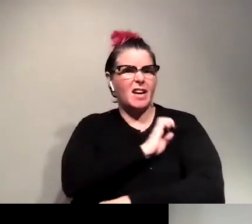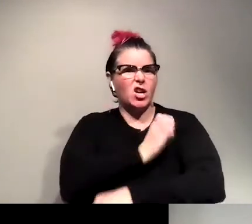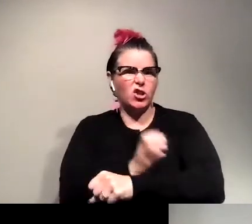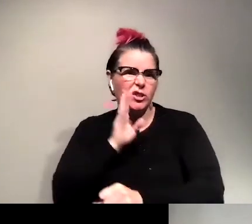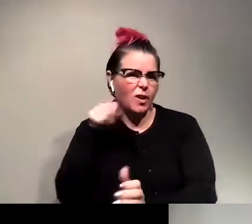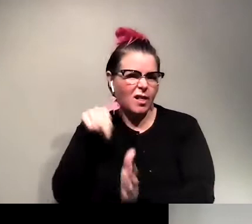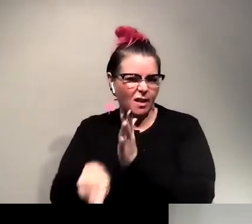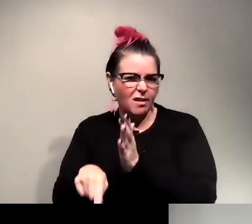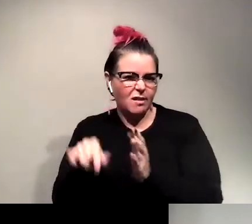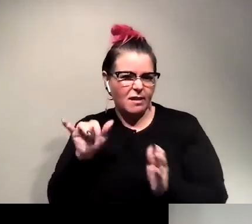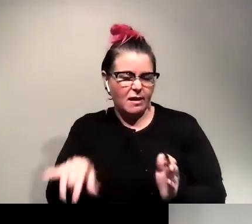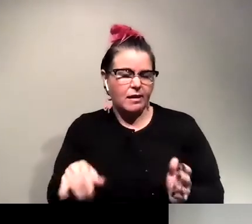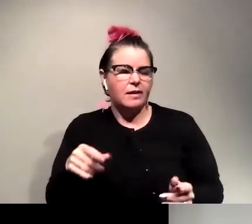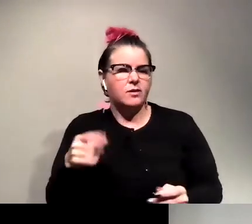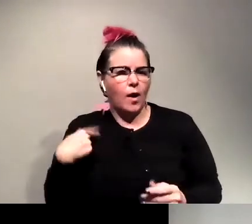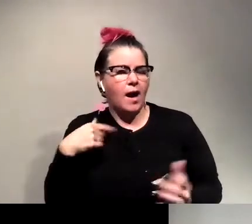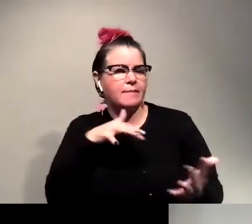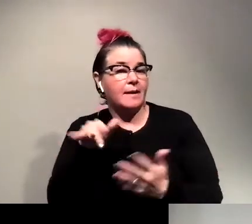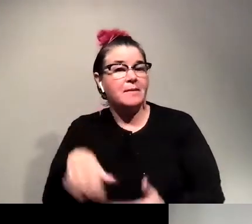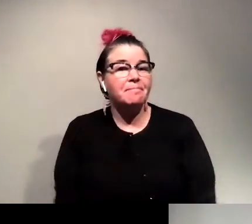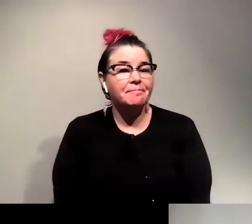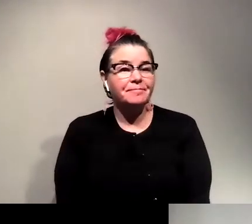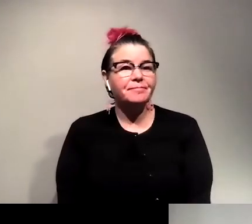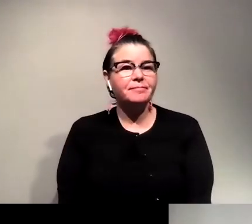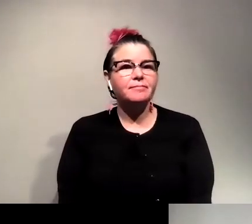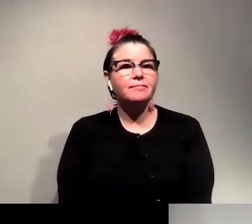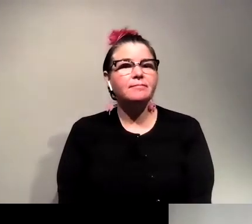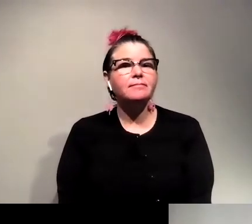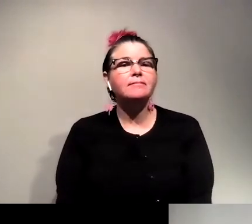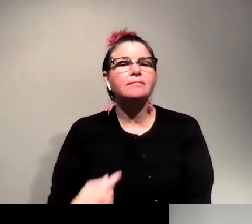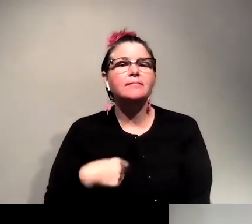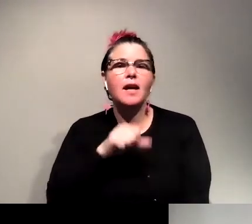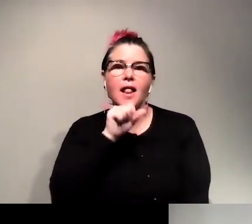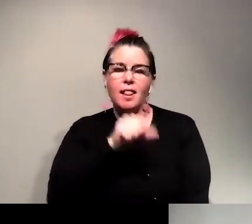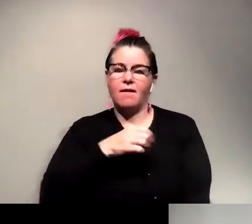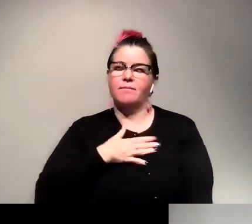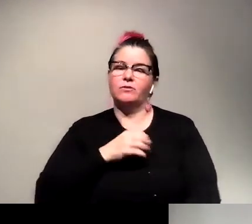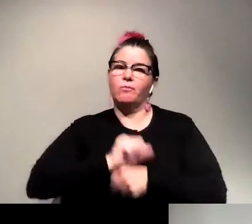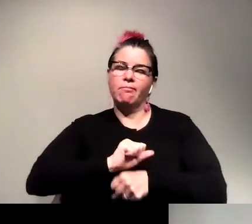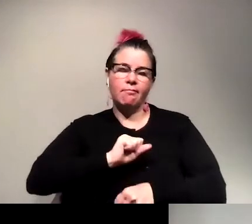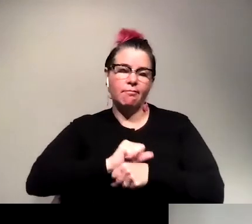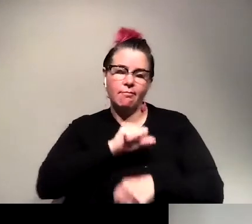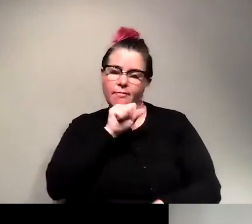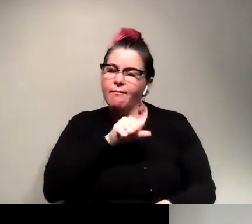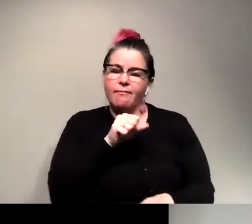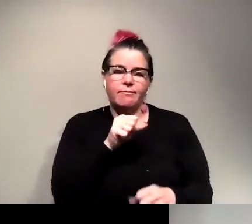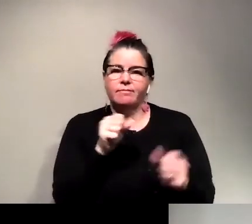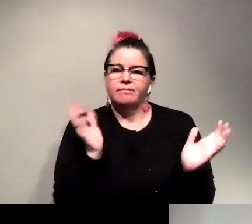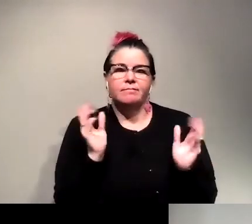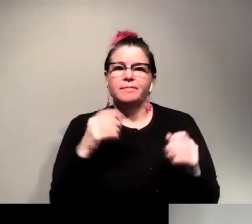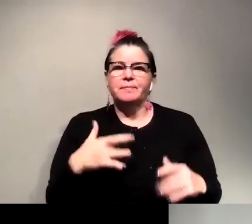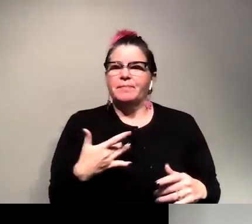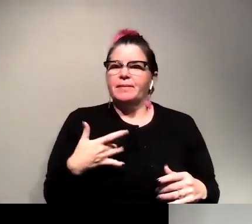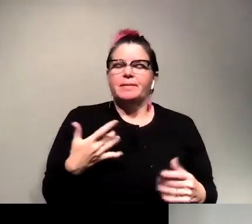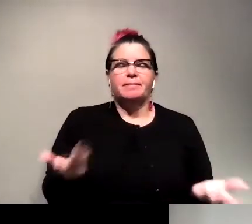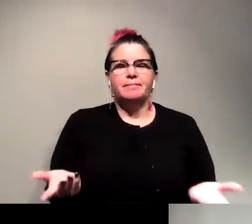way. And so that's what I'm looking at. And I love what I do because I feel like it